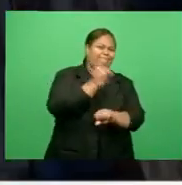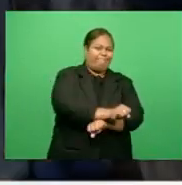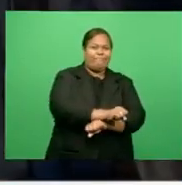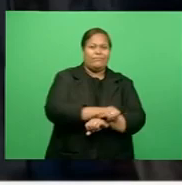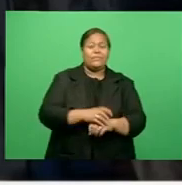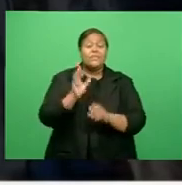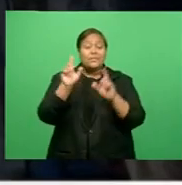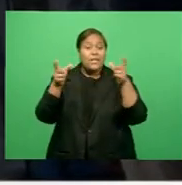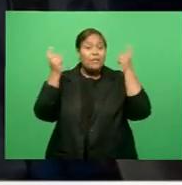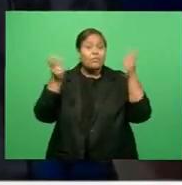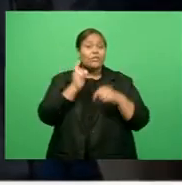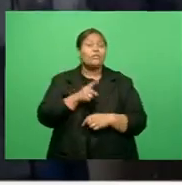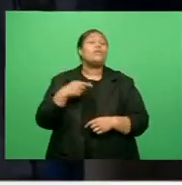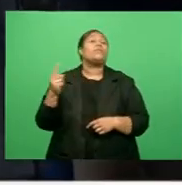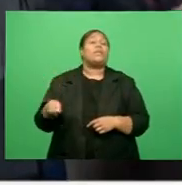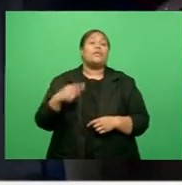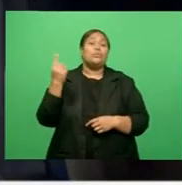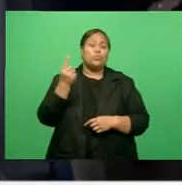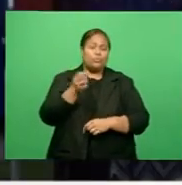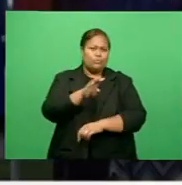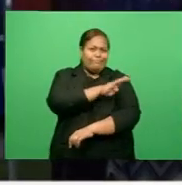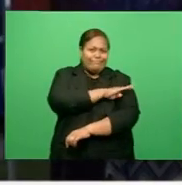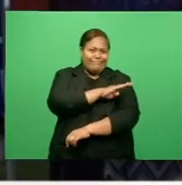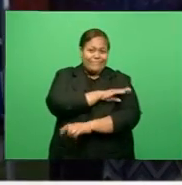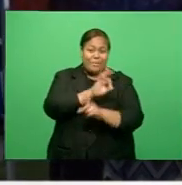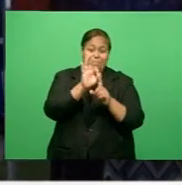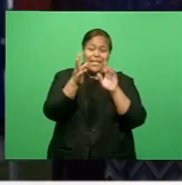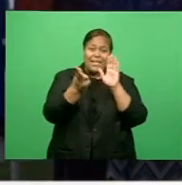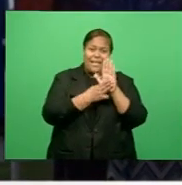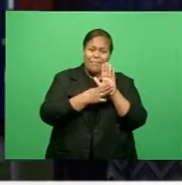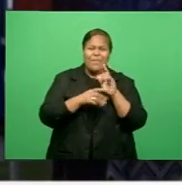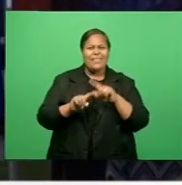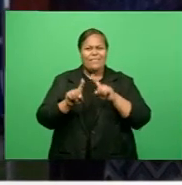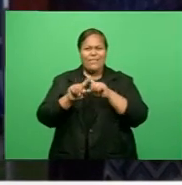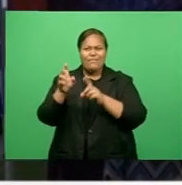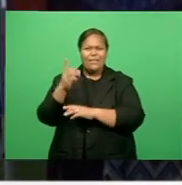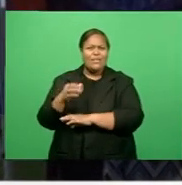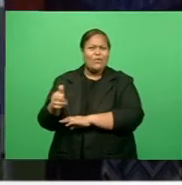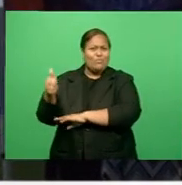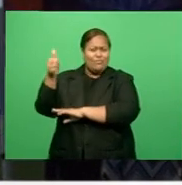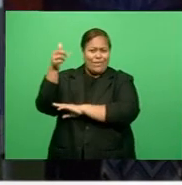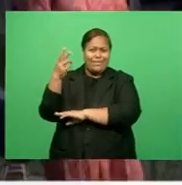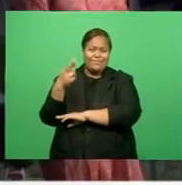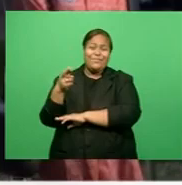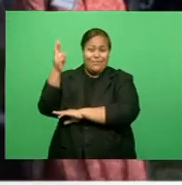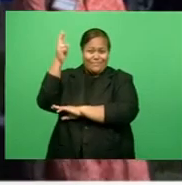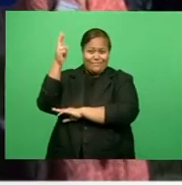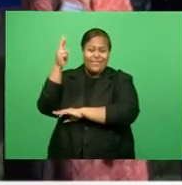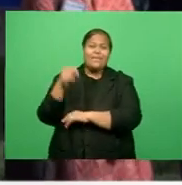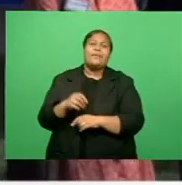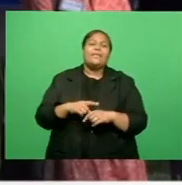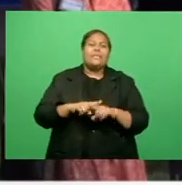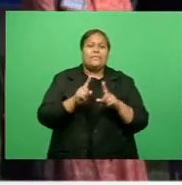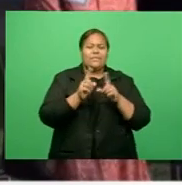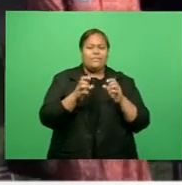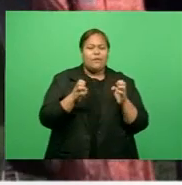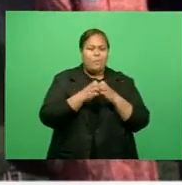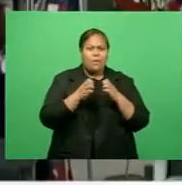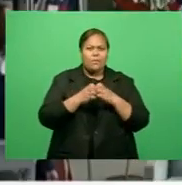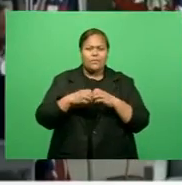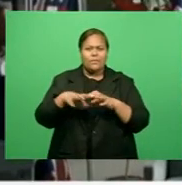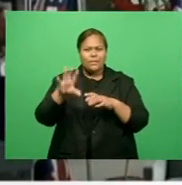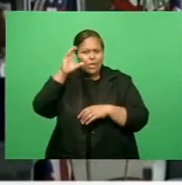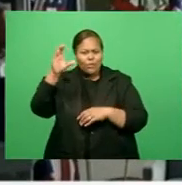by the Prime Minister, members of the diplomatic corps, senior government officials and multilateral